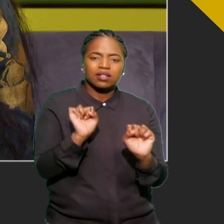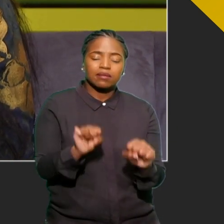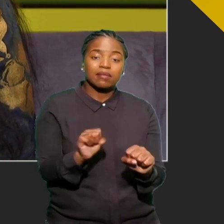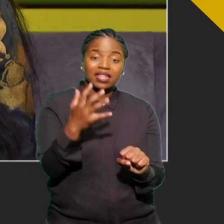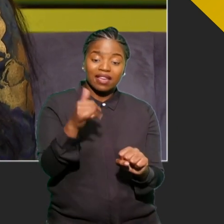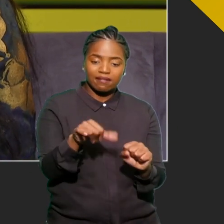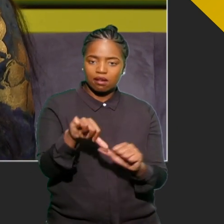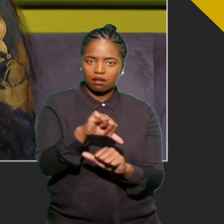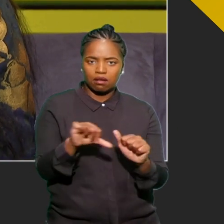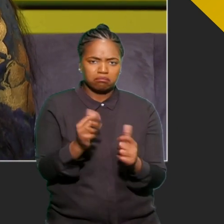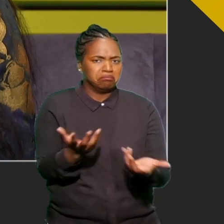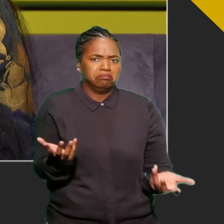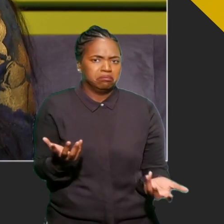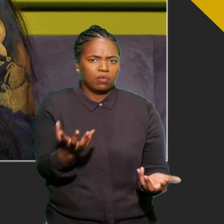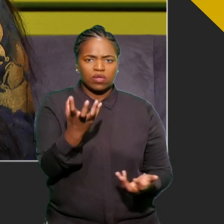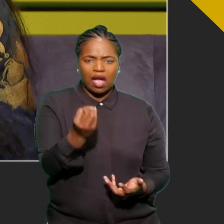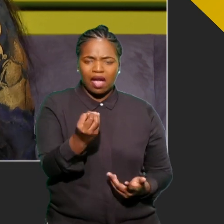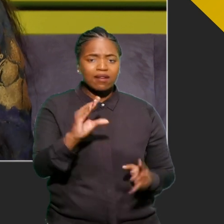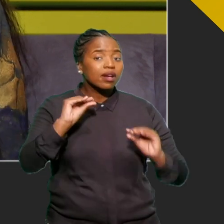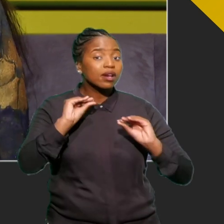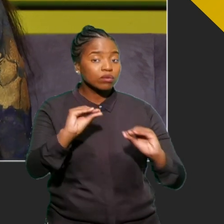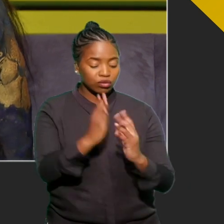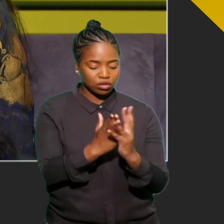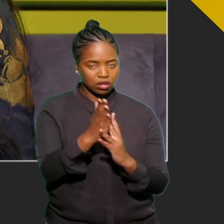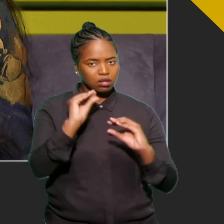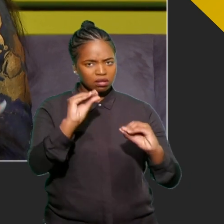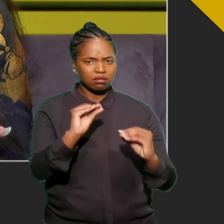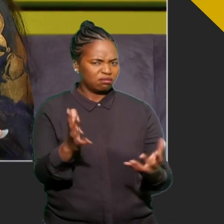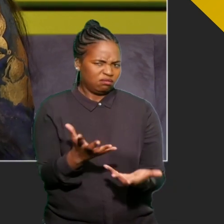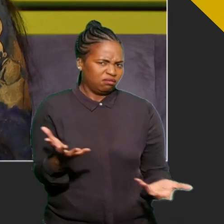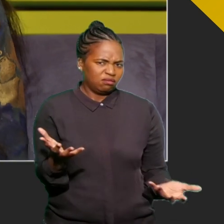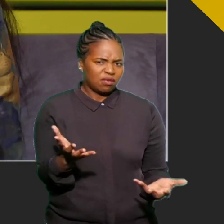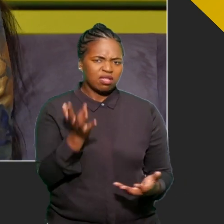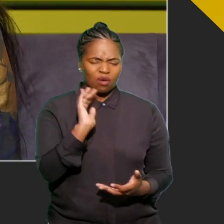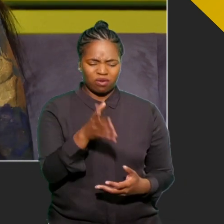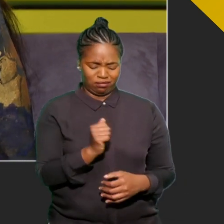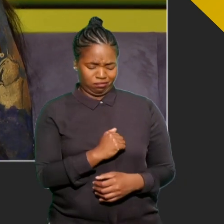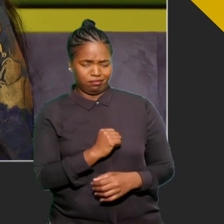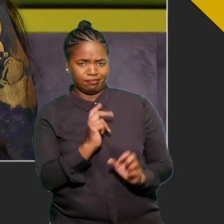a society informed and education about this, of course they will treat